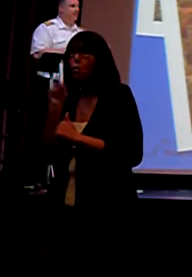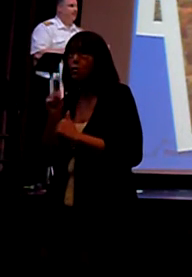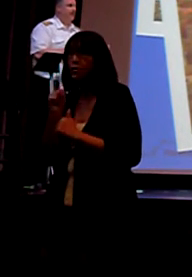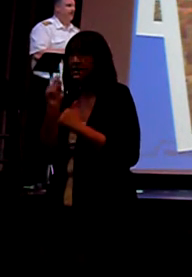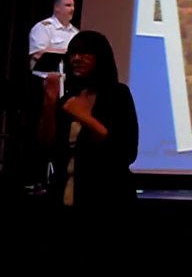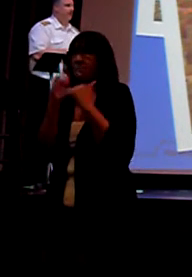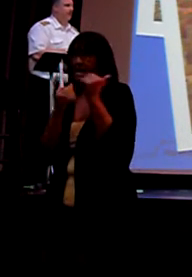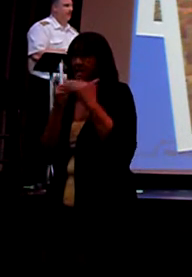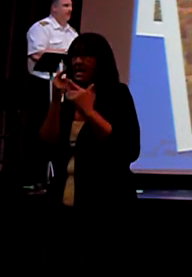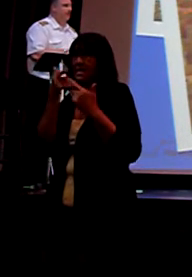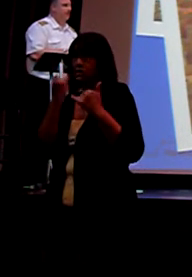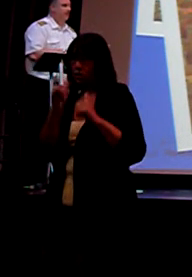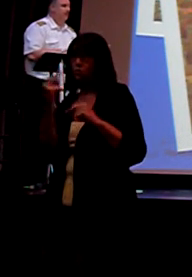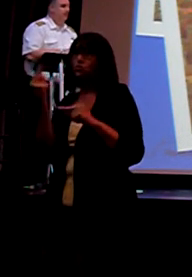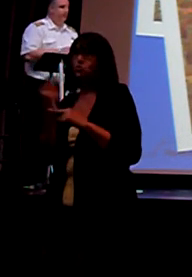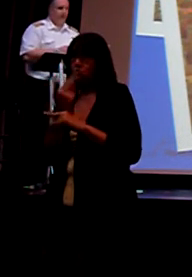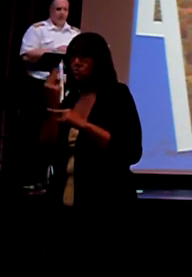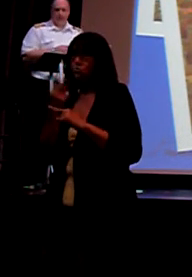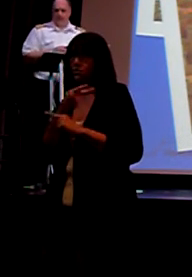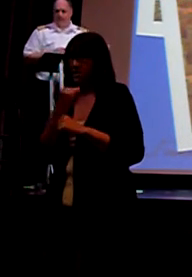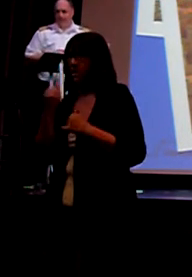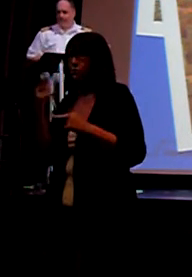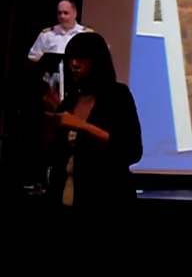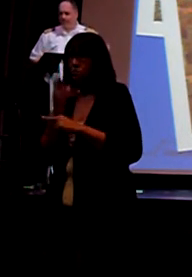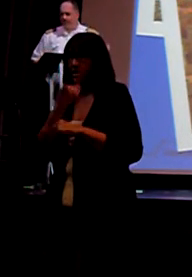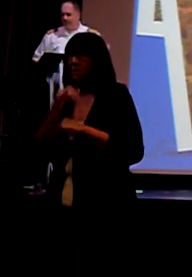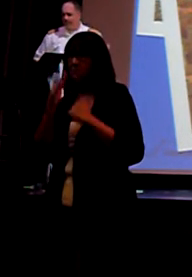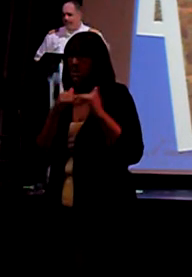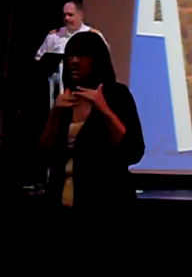buildings that are in use.